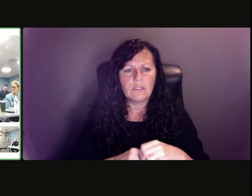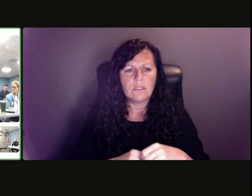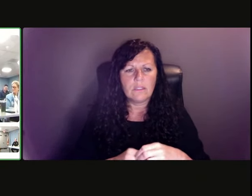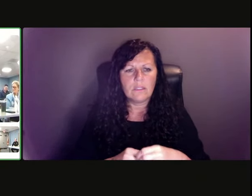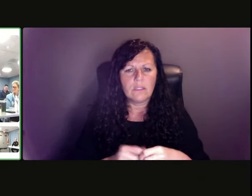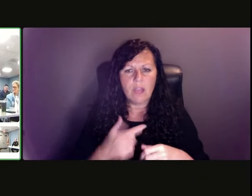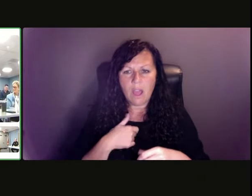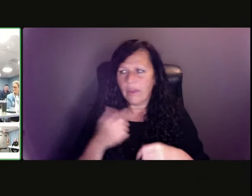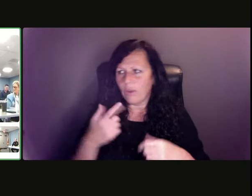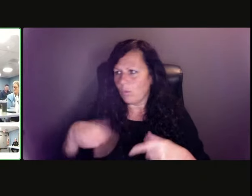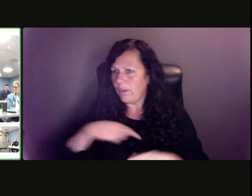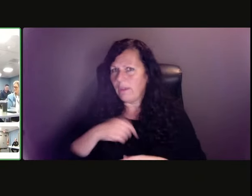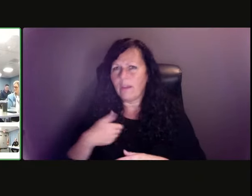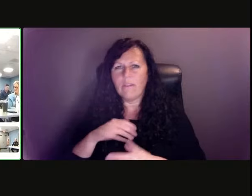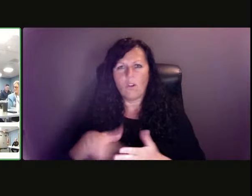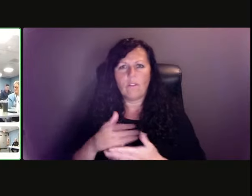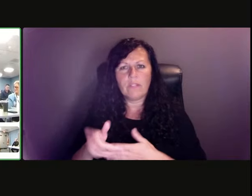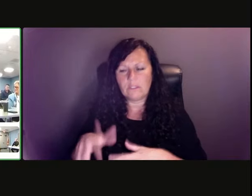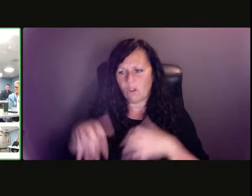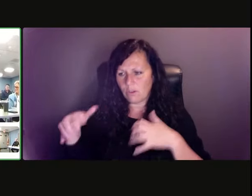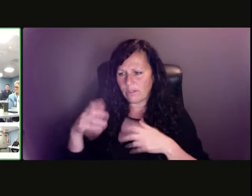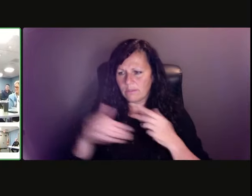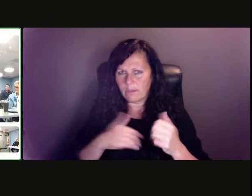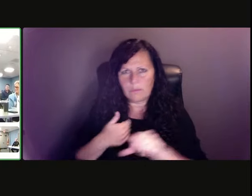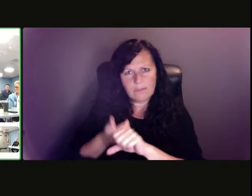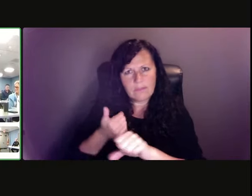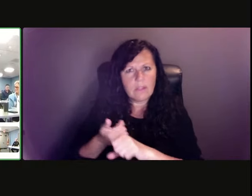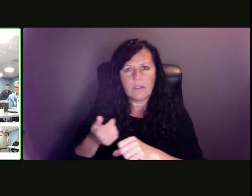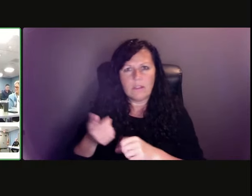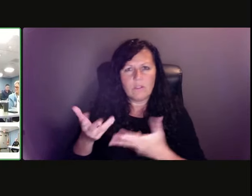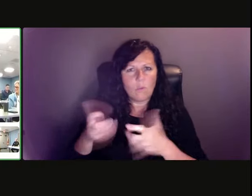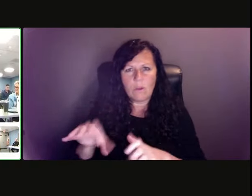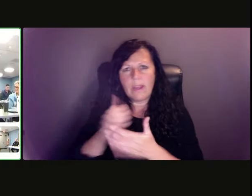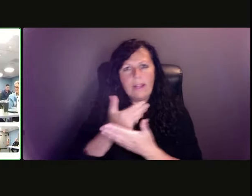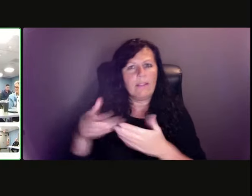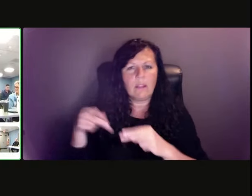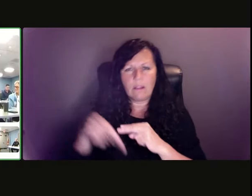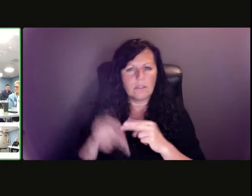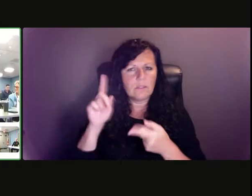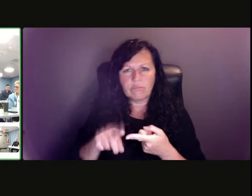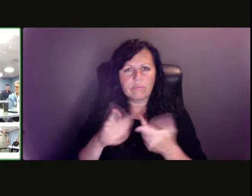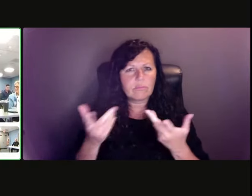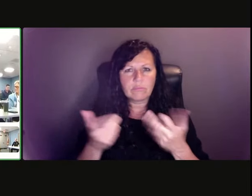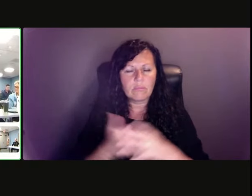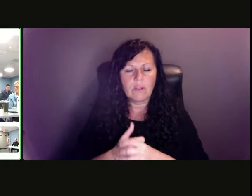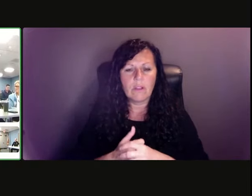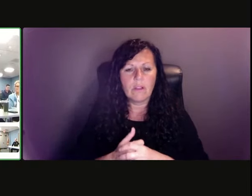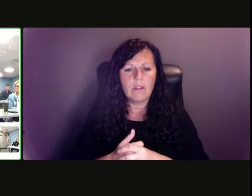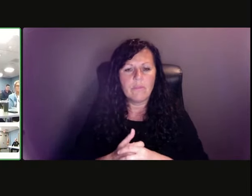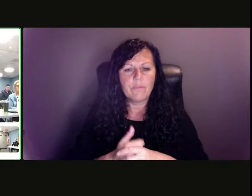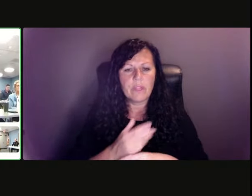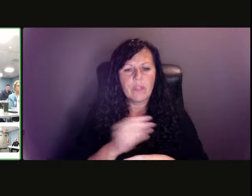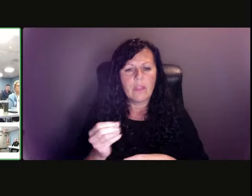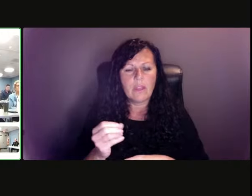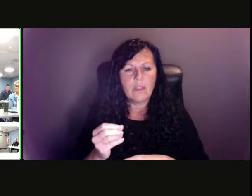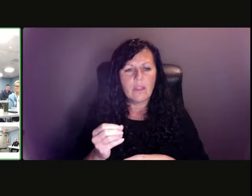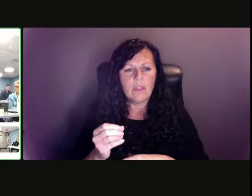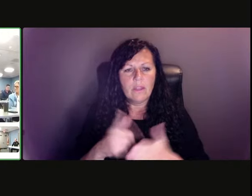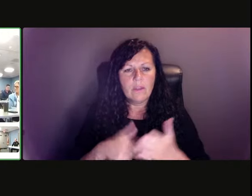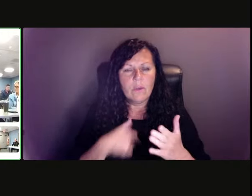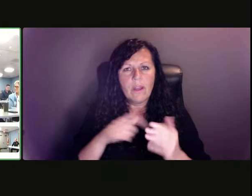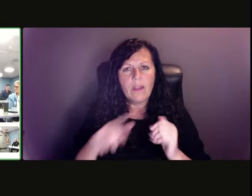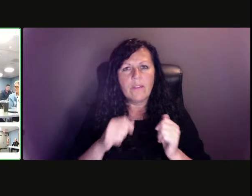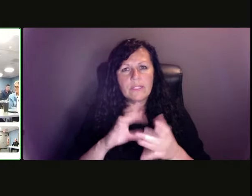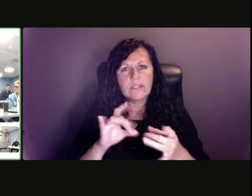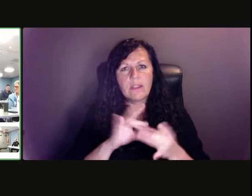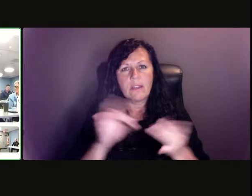We have all of these audience members that don't want anything cut. And what I will have to say, I feel